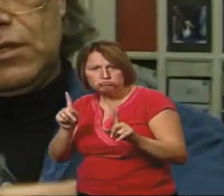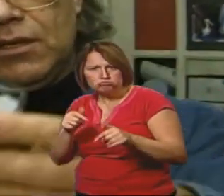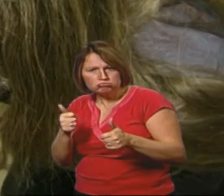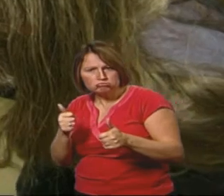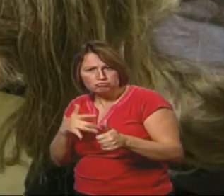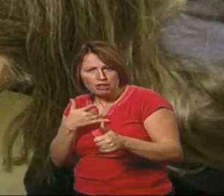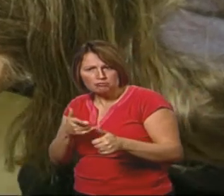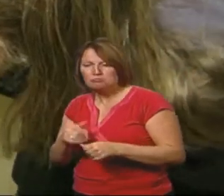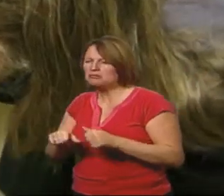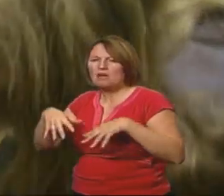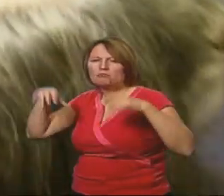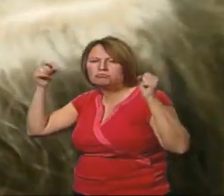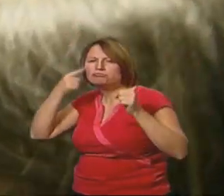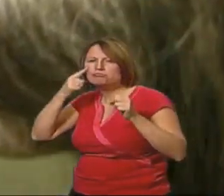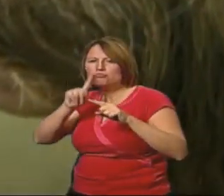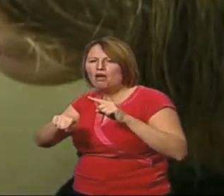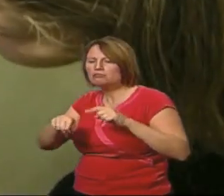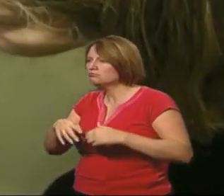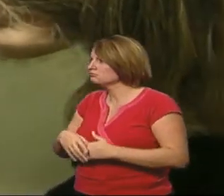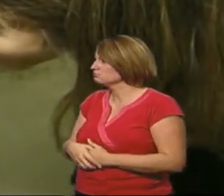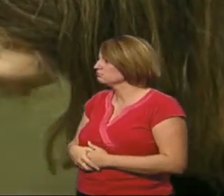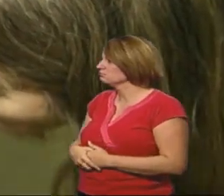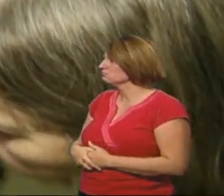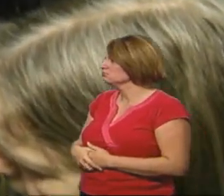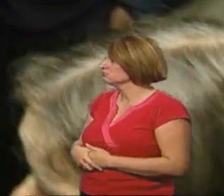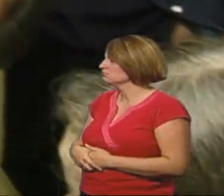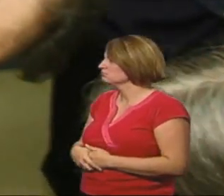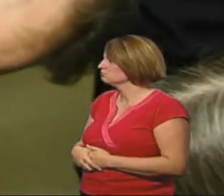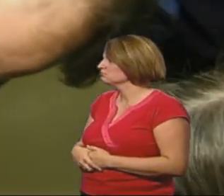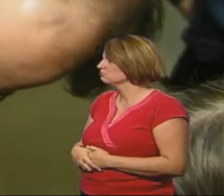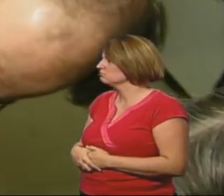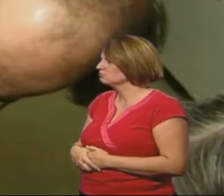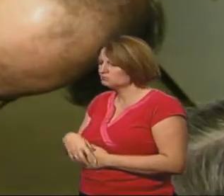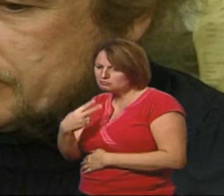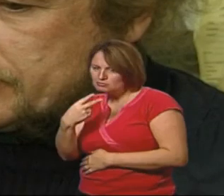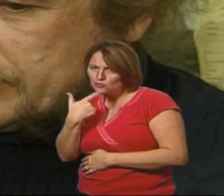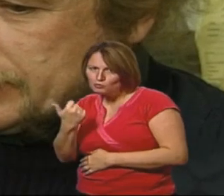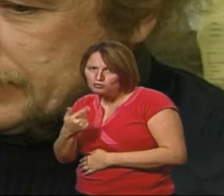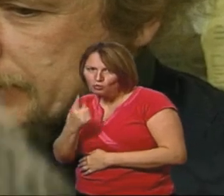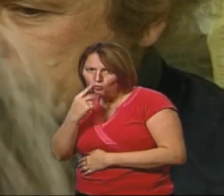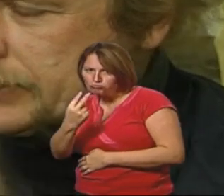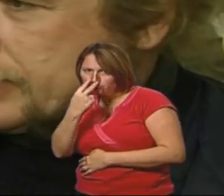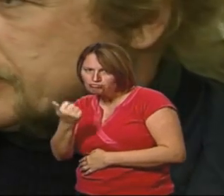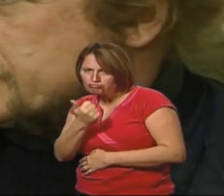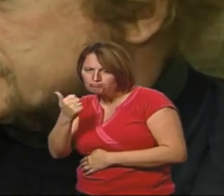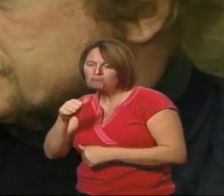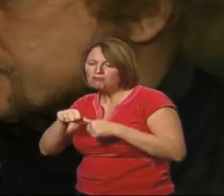badger. What do eyes look like? They look. You looking, darling? Lights out. To see if he